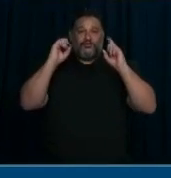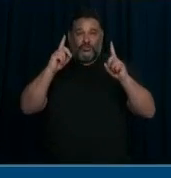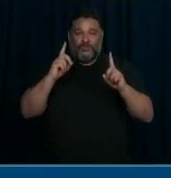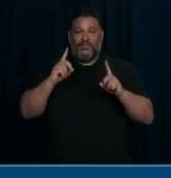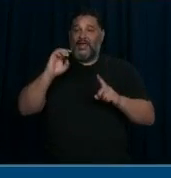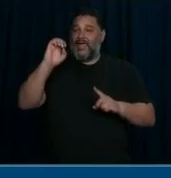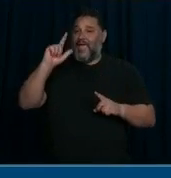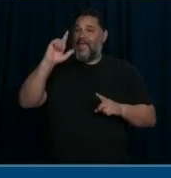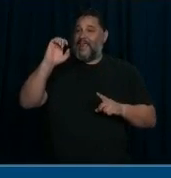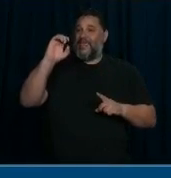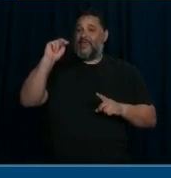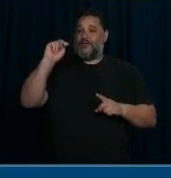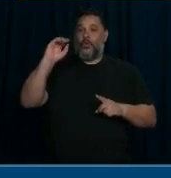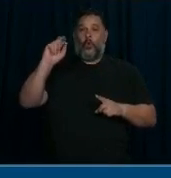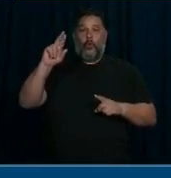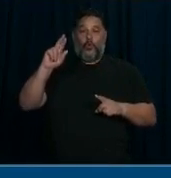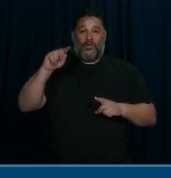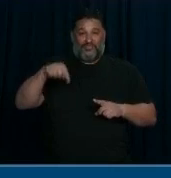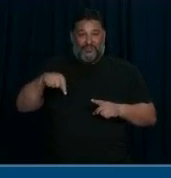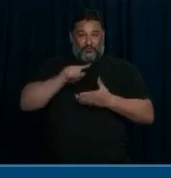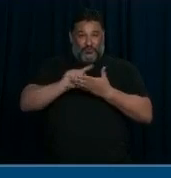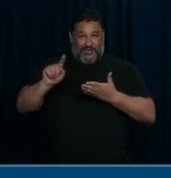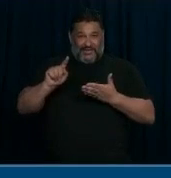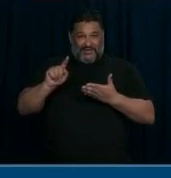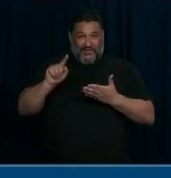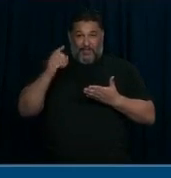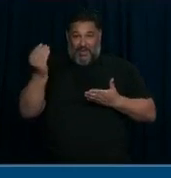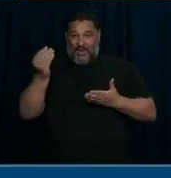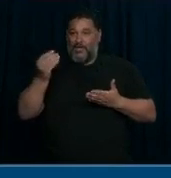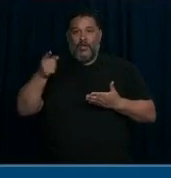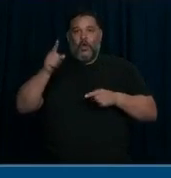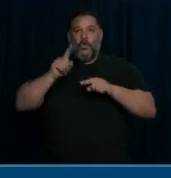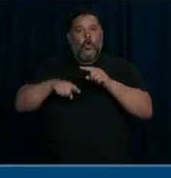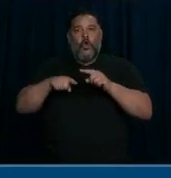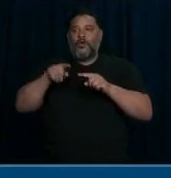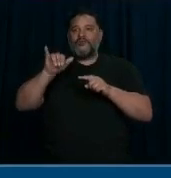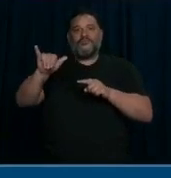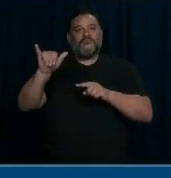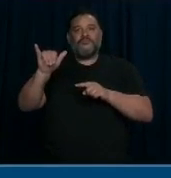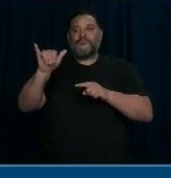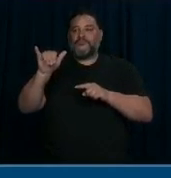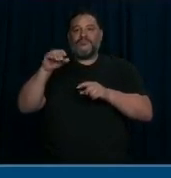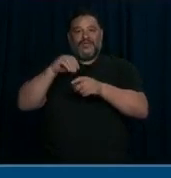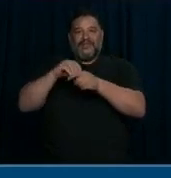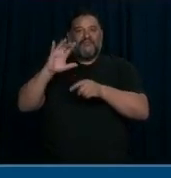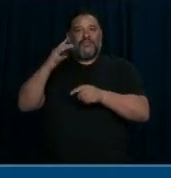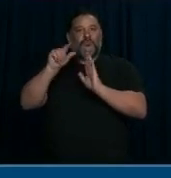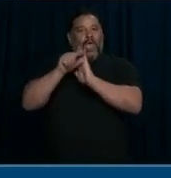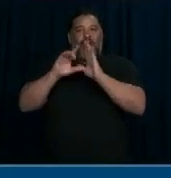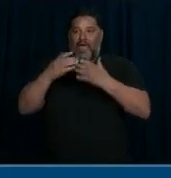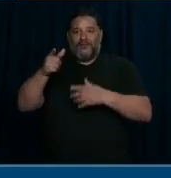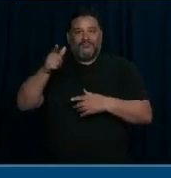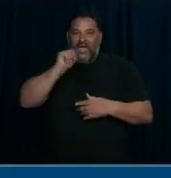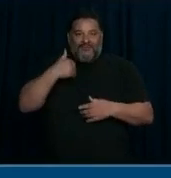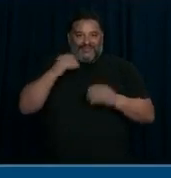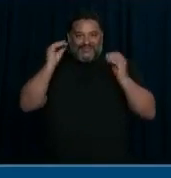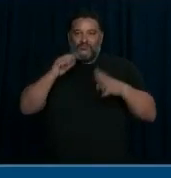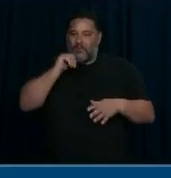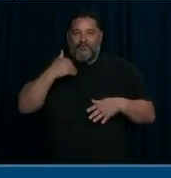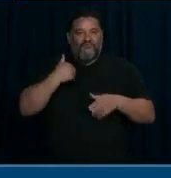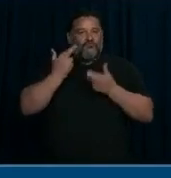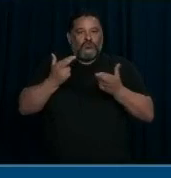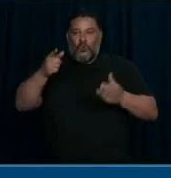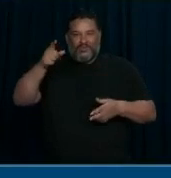Eleanor this week, on Monday, could not spend the day in her 5th grade class. They didn't have a teacher. They don't have the resources that they